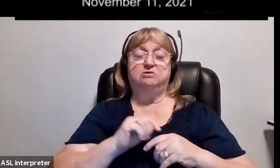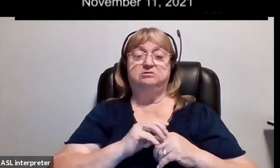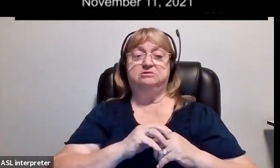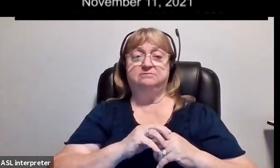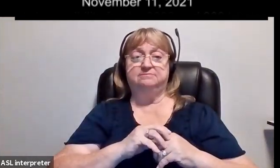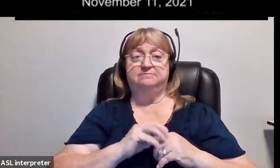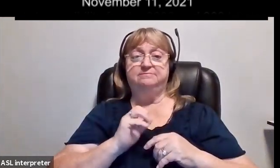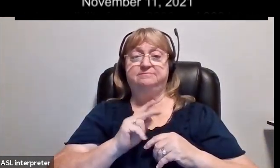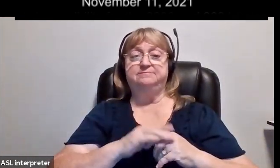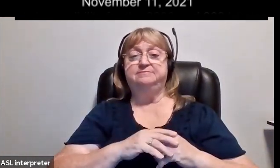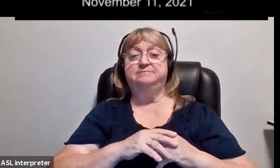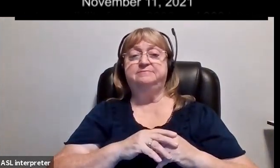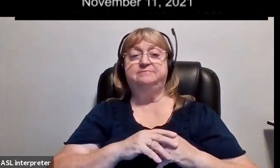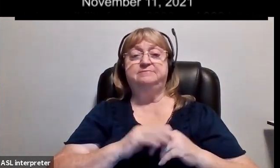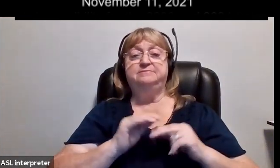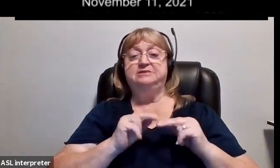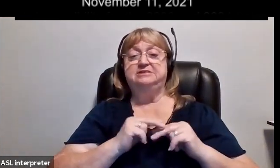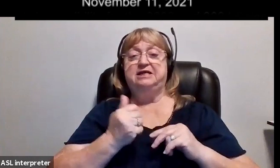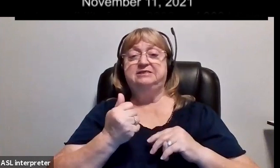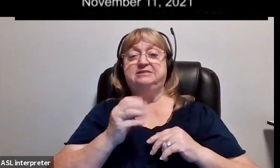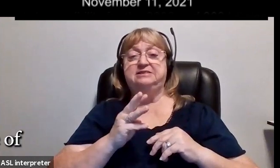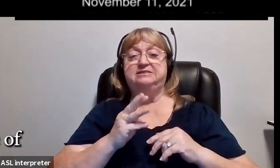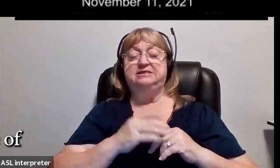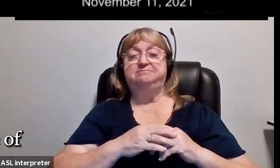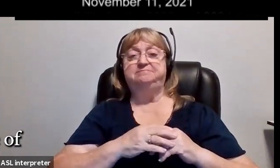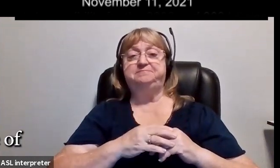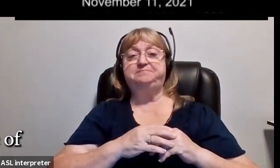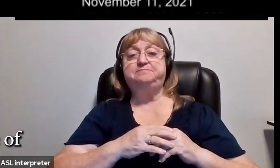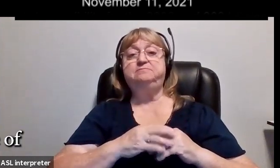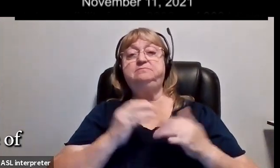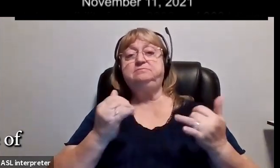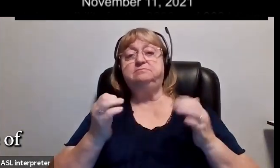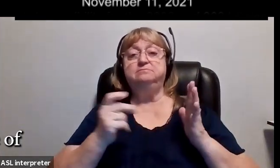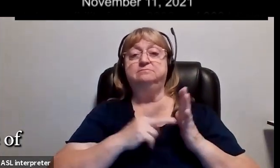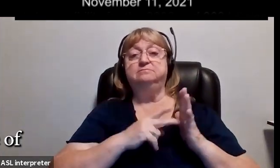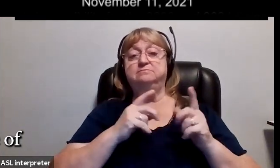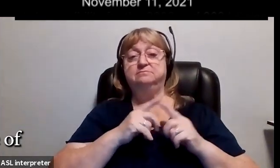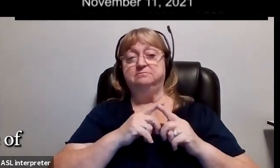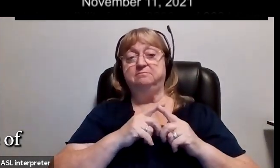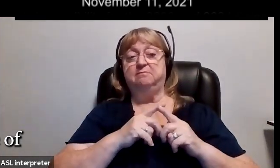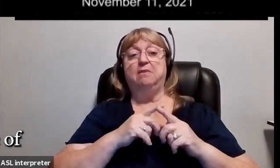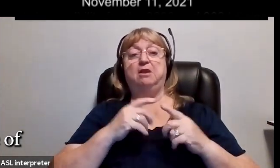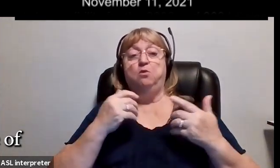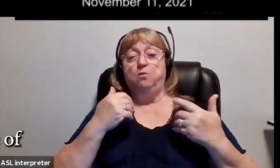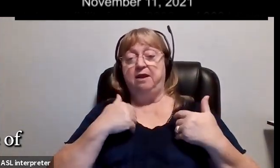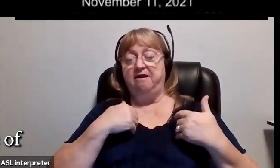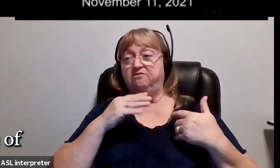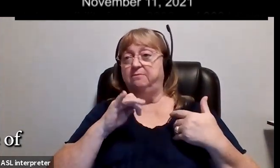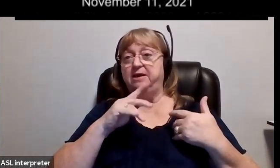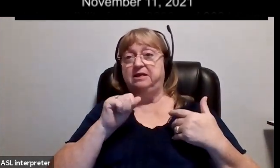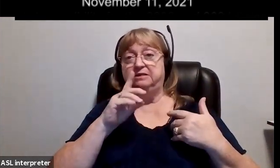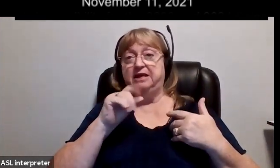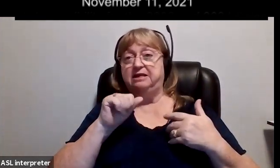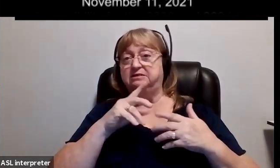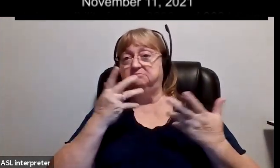Okay. Slide to number 15. So now we're back to, we've got these metadata taken care